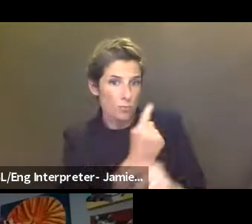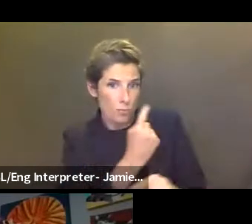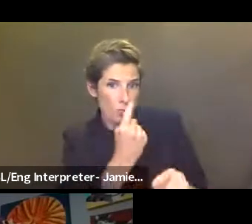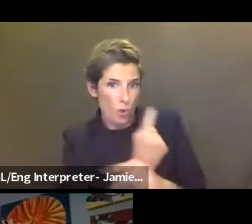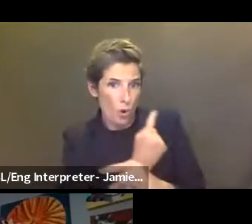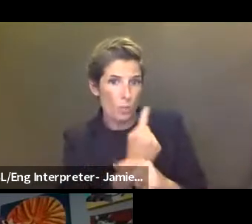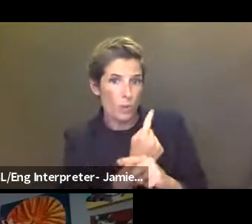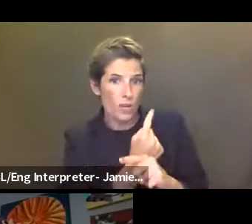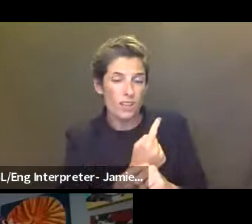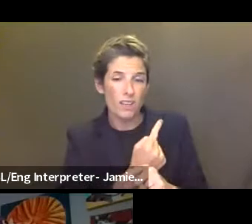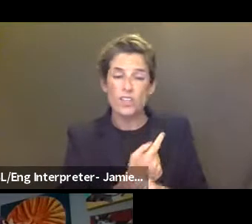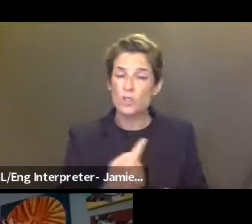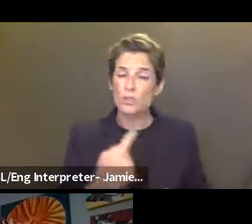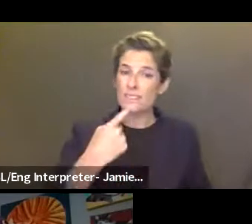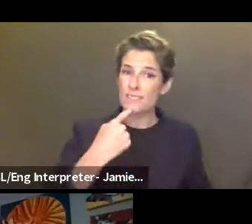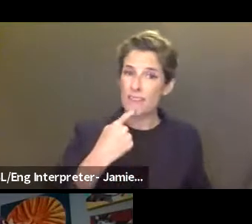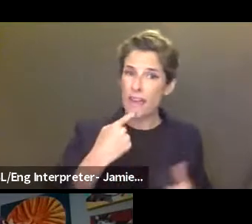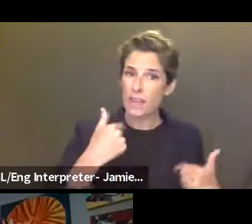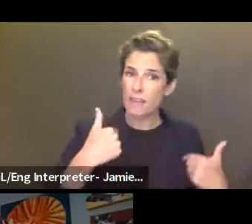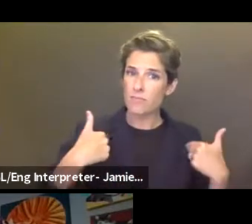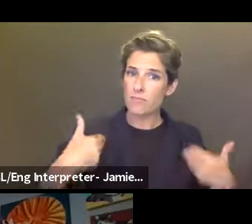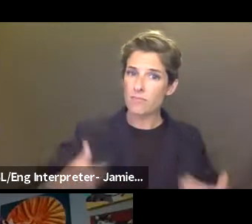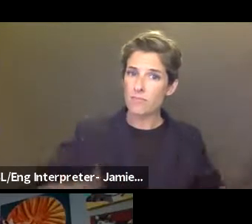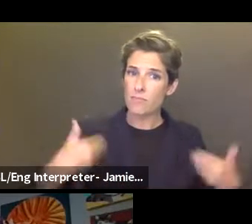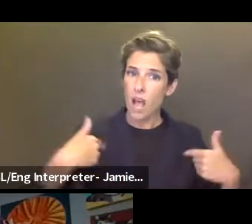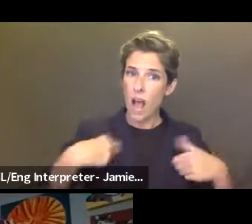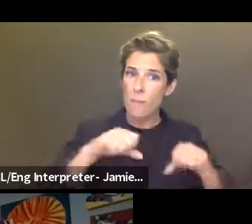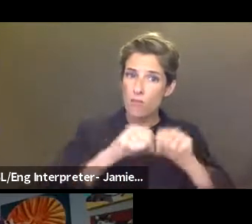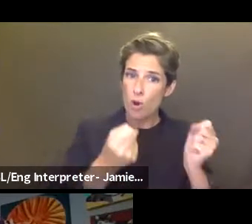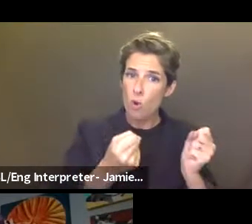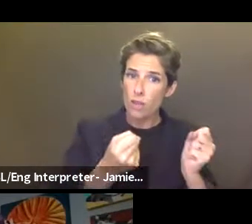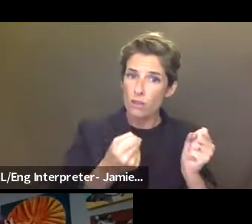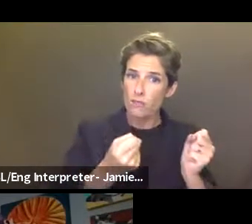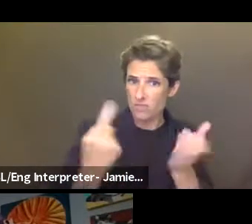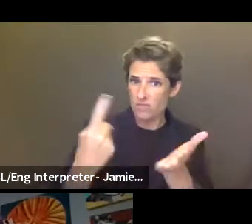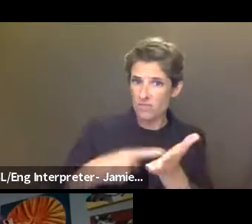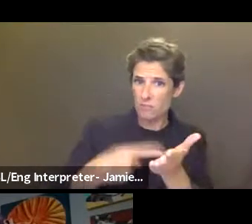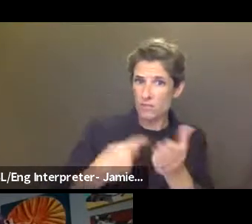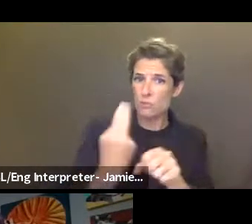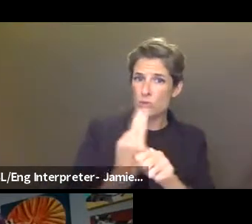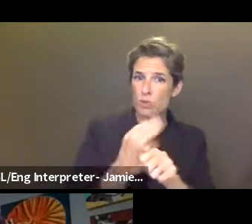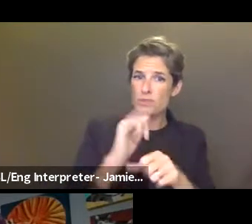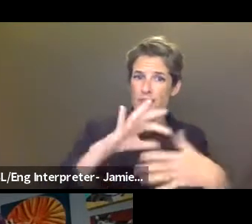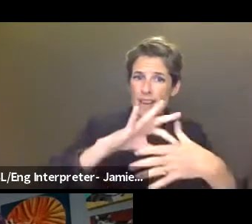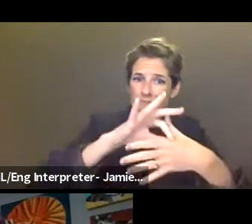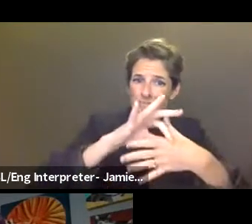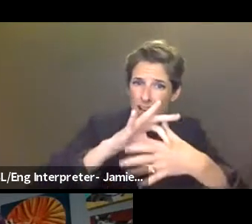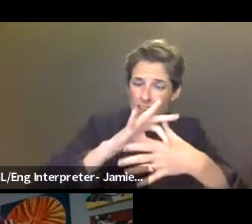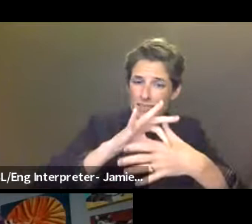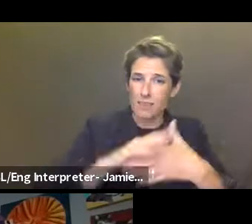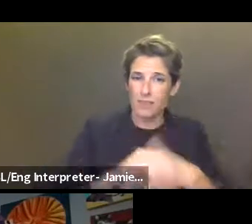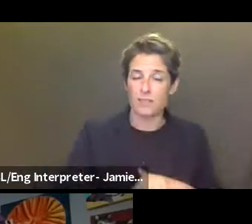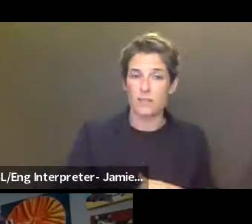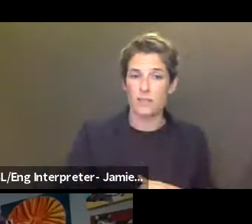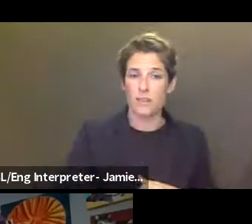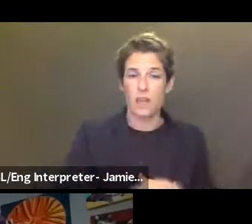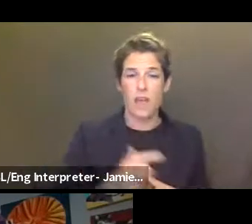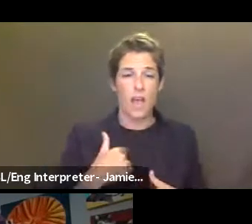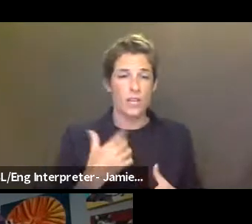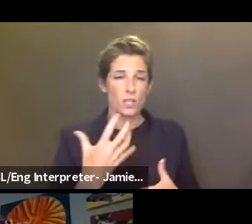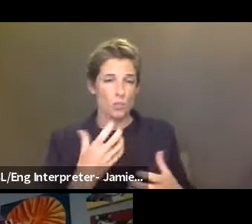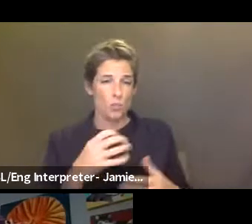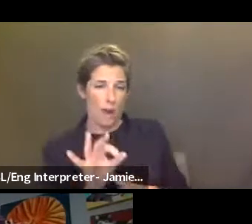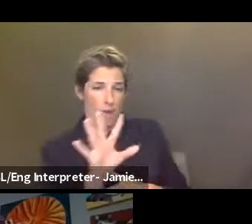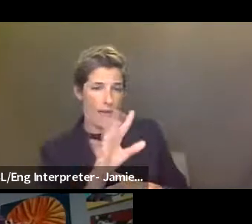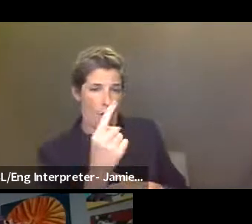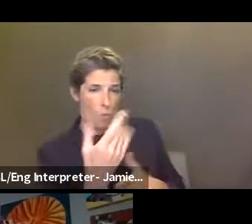acceptable to consider oneself broken? And I just want to add one little thing here that I think one of the